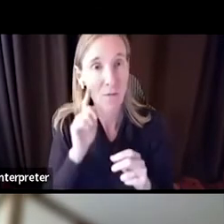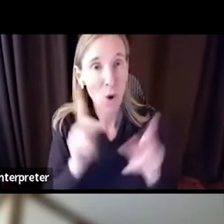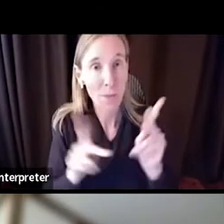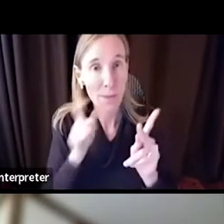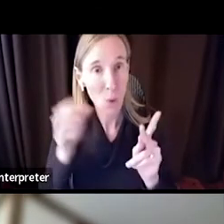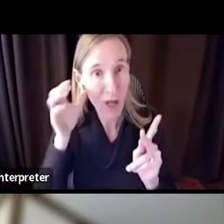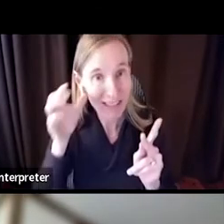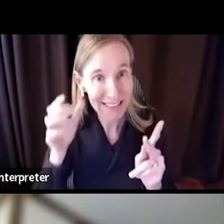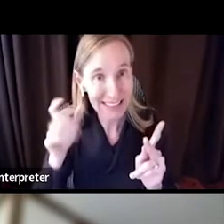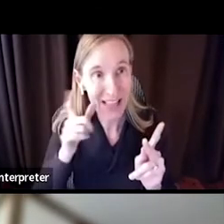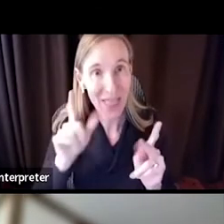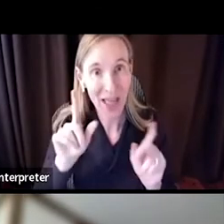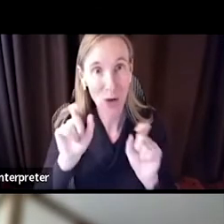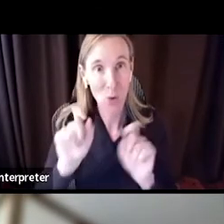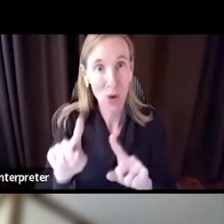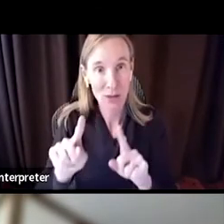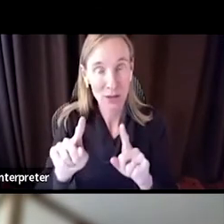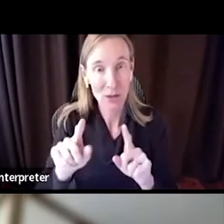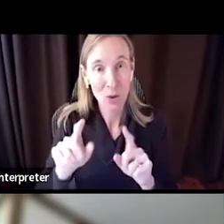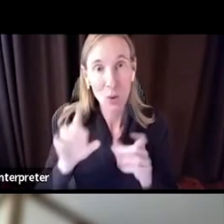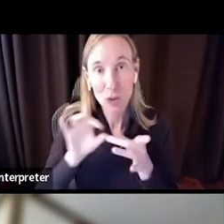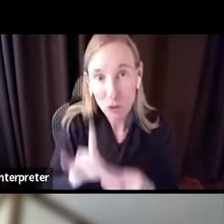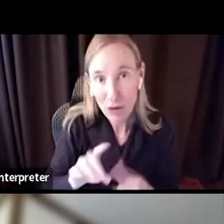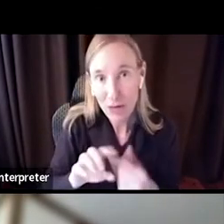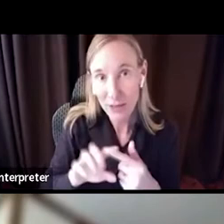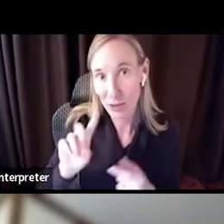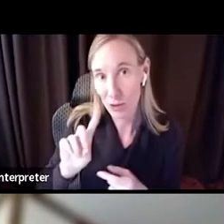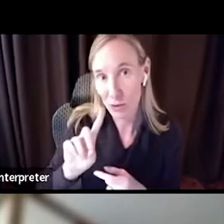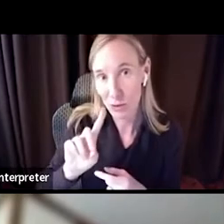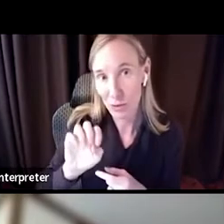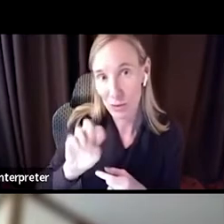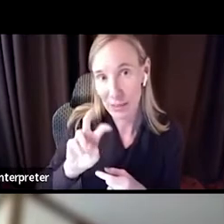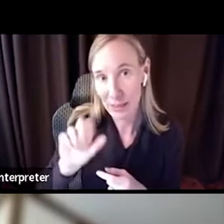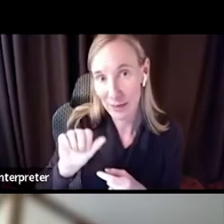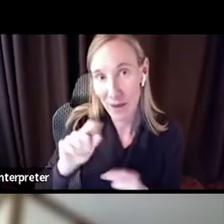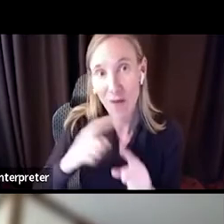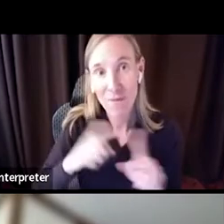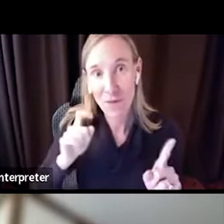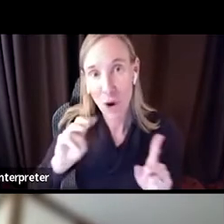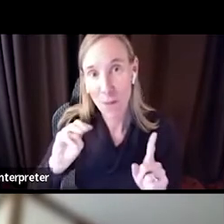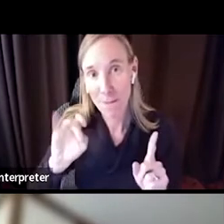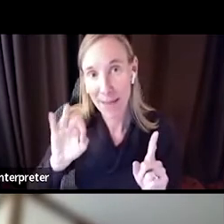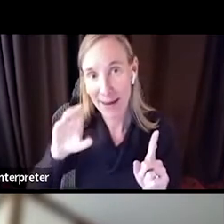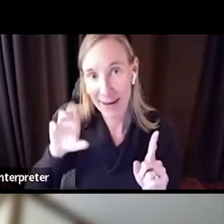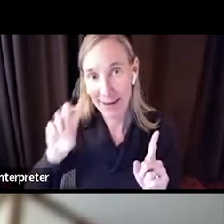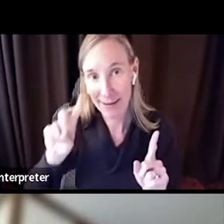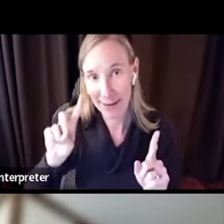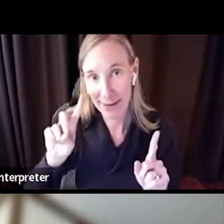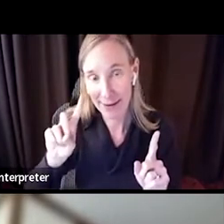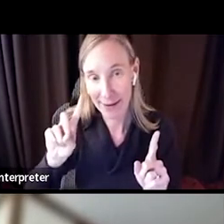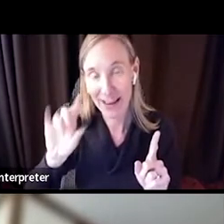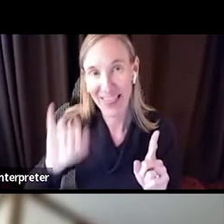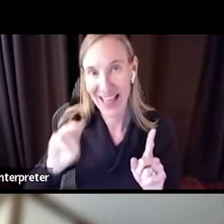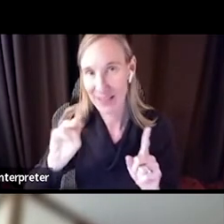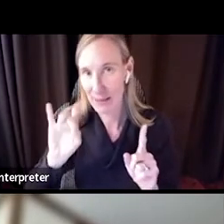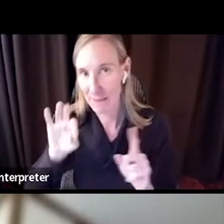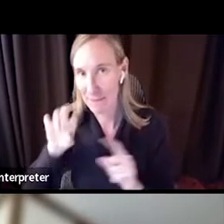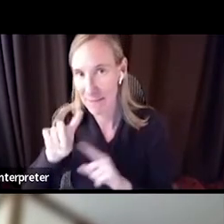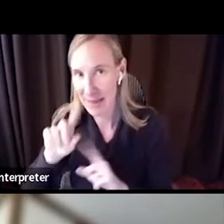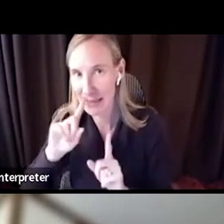that question was directed to Diva from Medicaid. So that is the Medicaid response, not